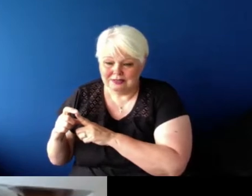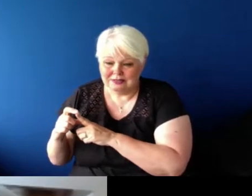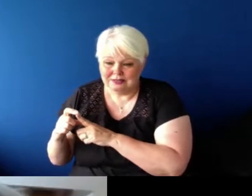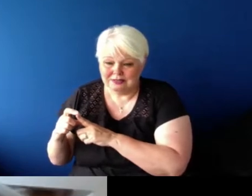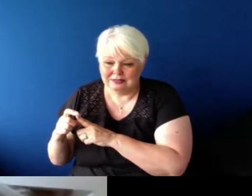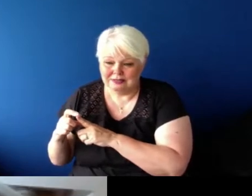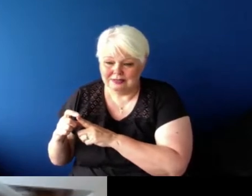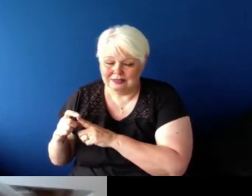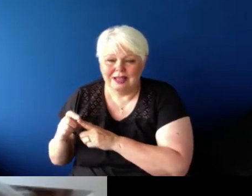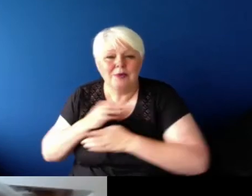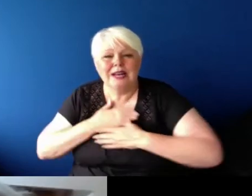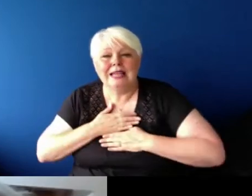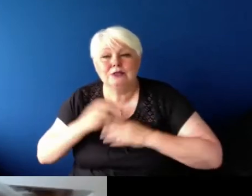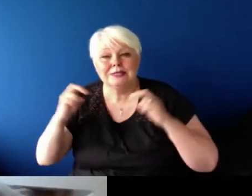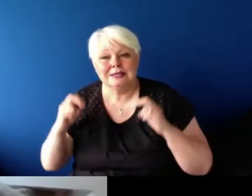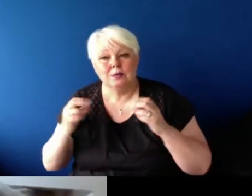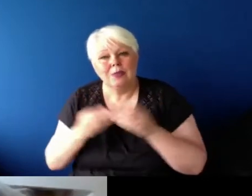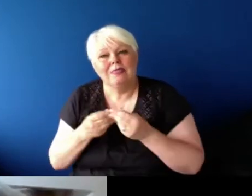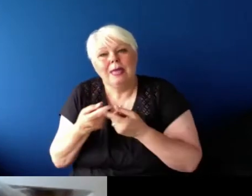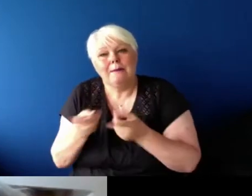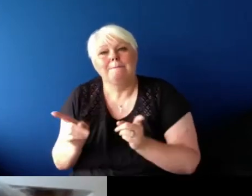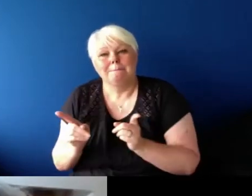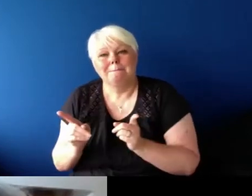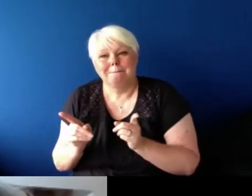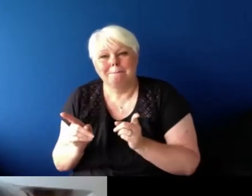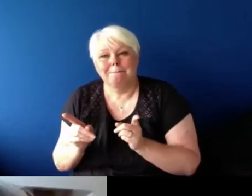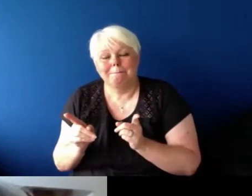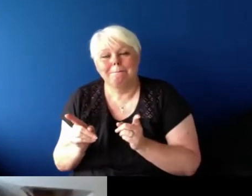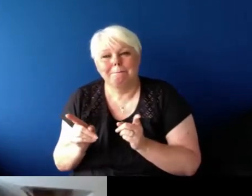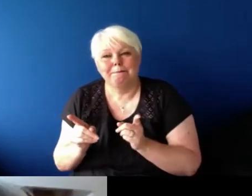I would really like to sit with them.